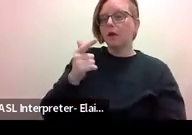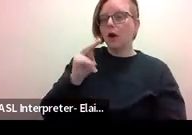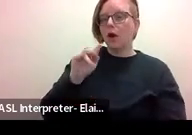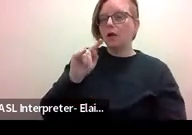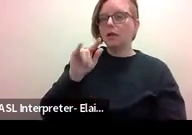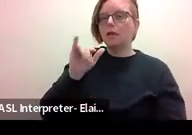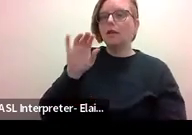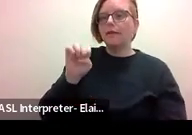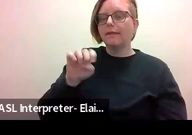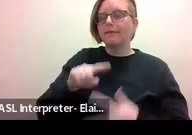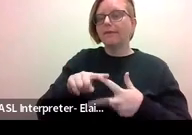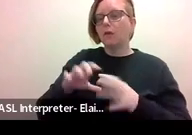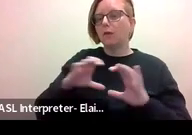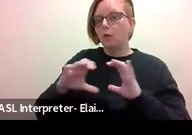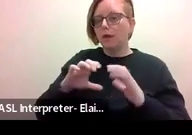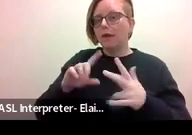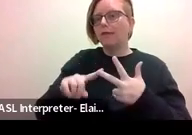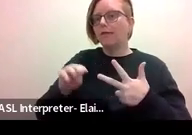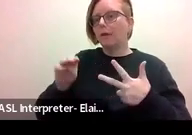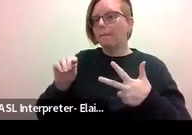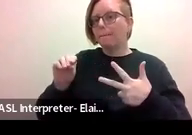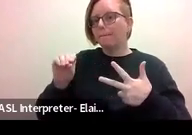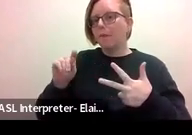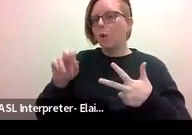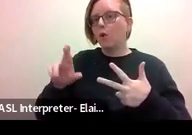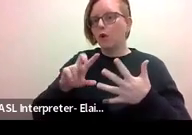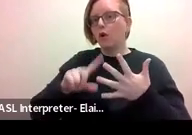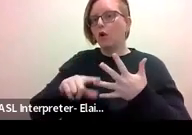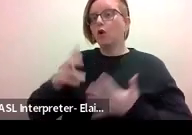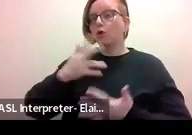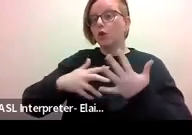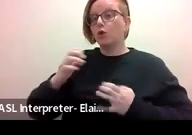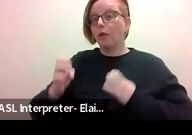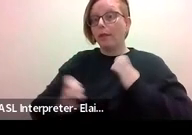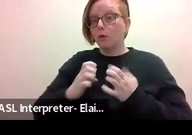motor, adaptive, social, emotional, and sensory.